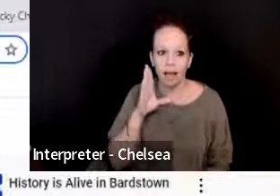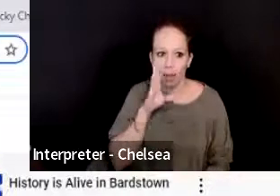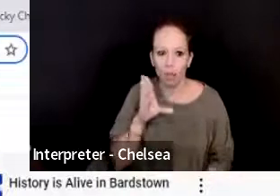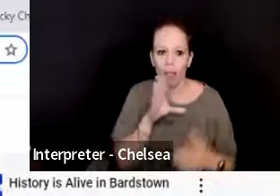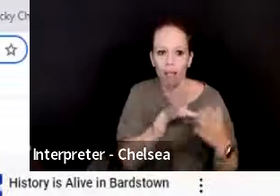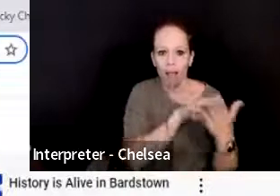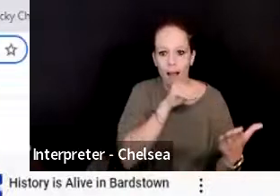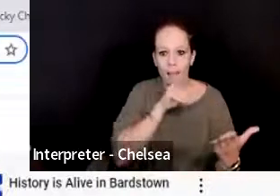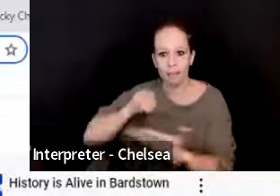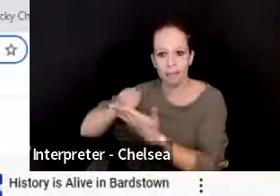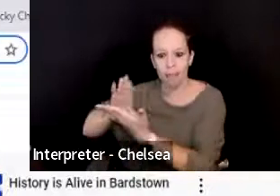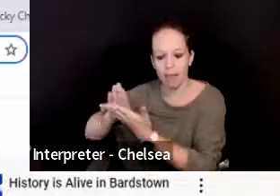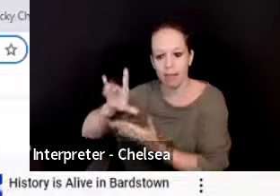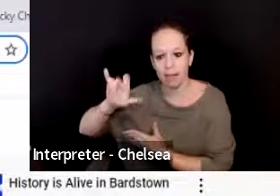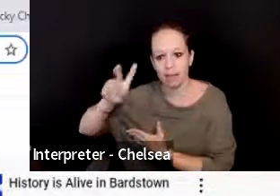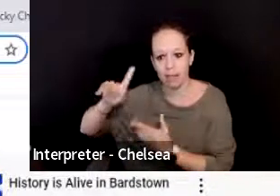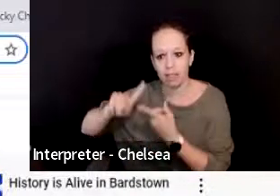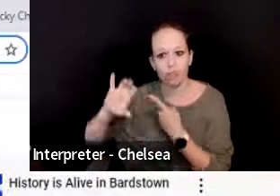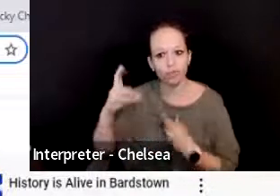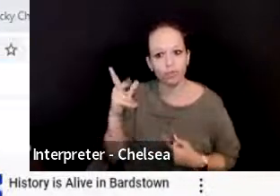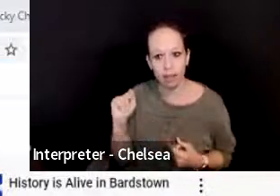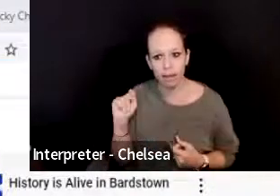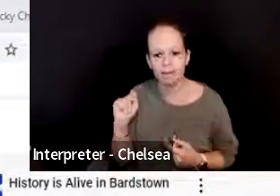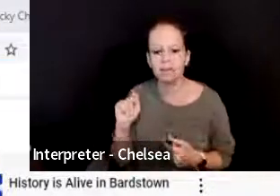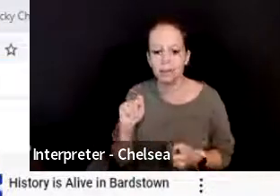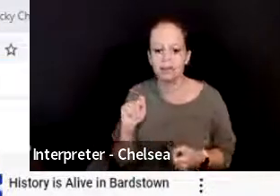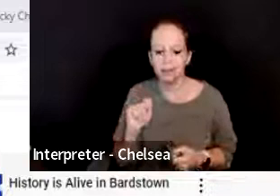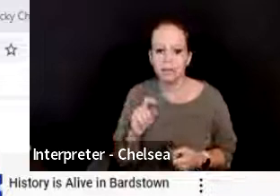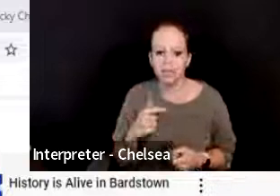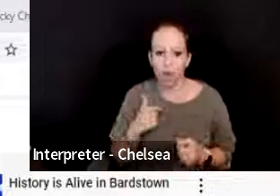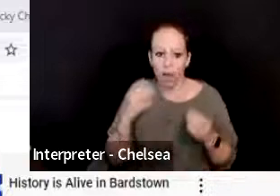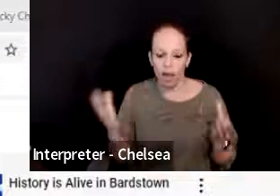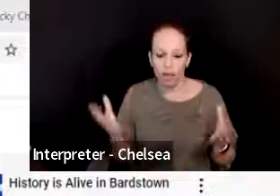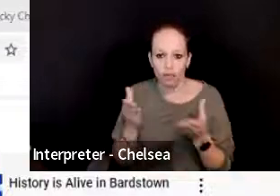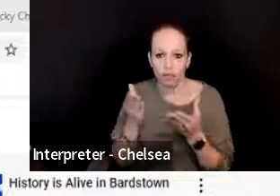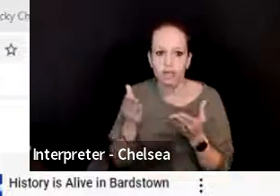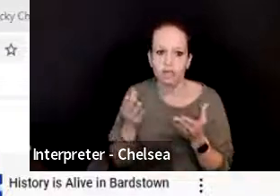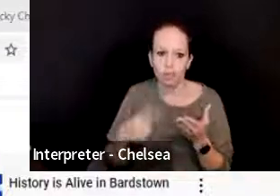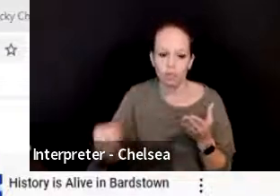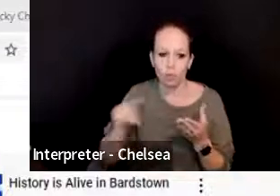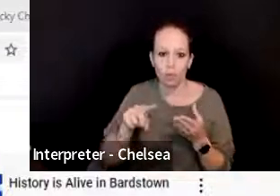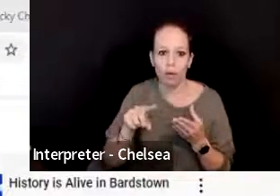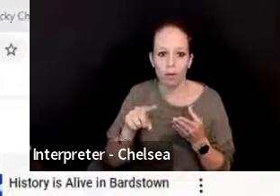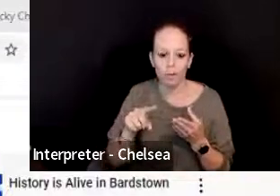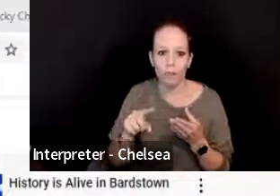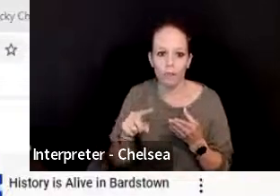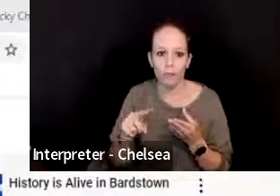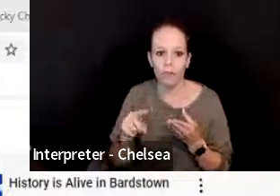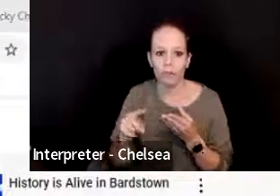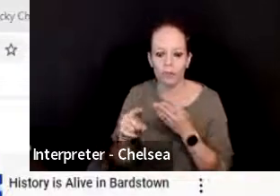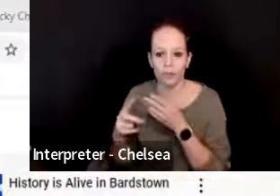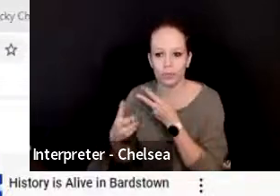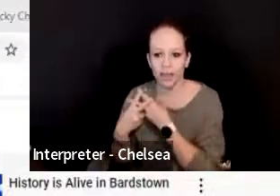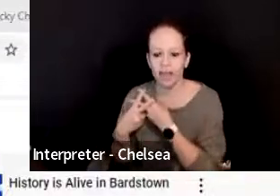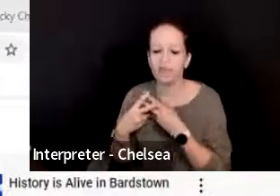the chat box. I would encourage you also to do that as well. And I will send the link out